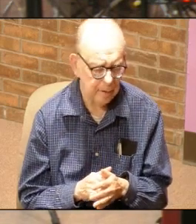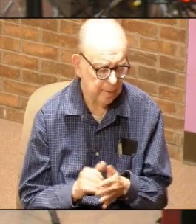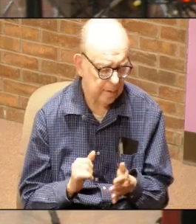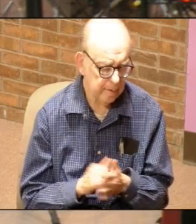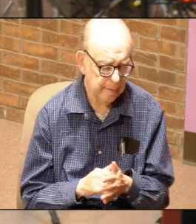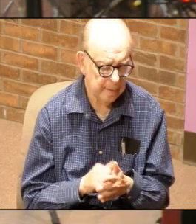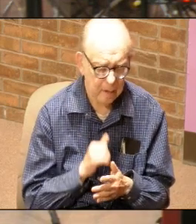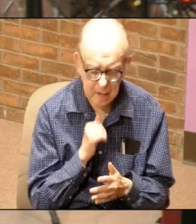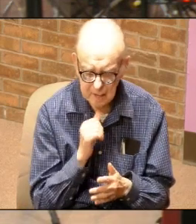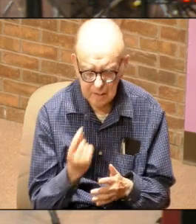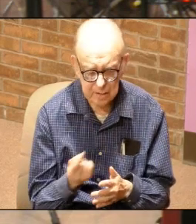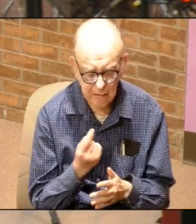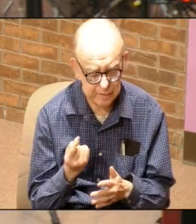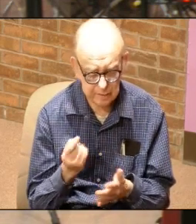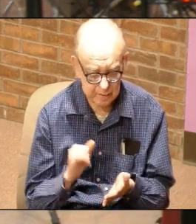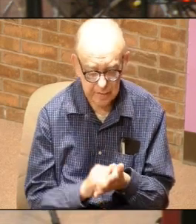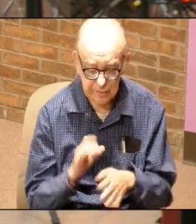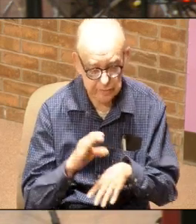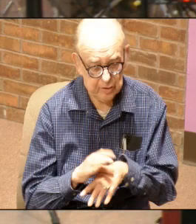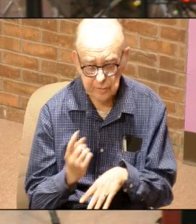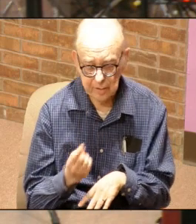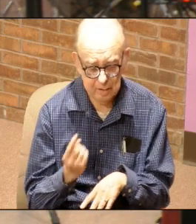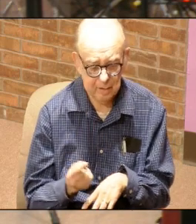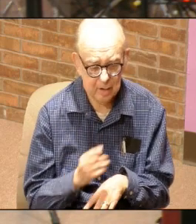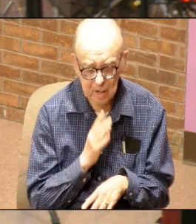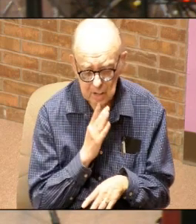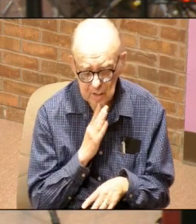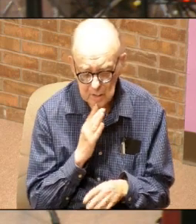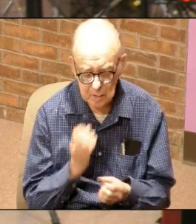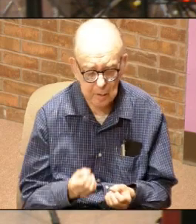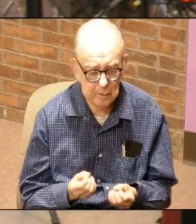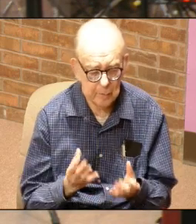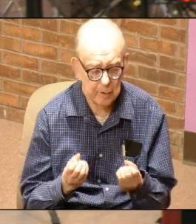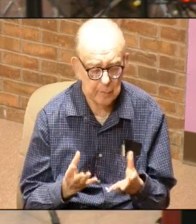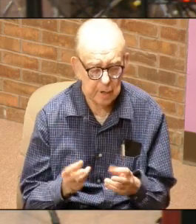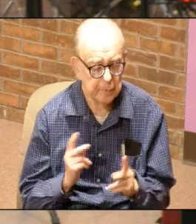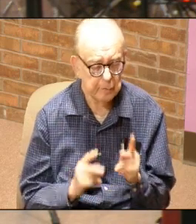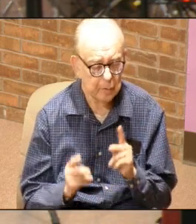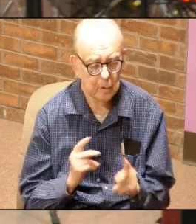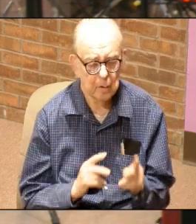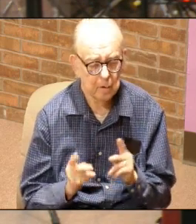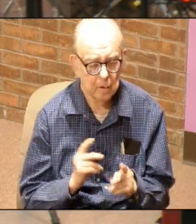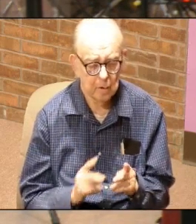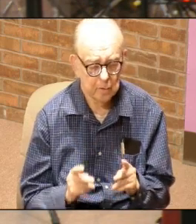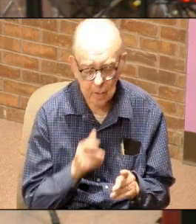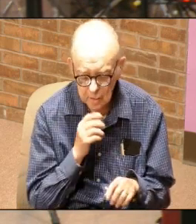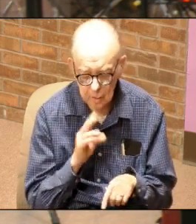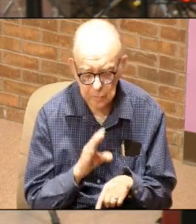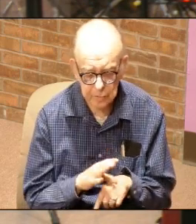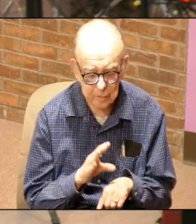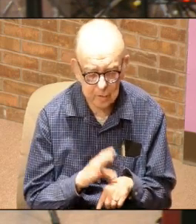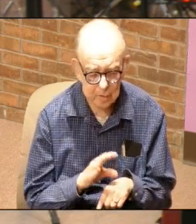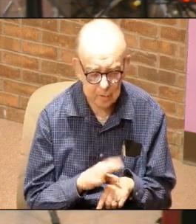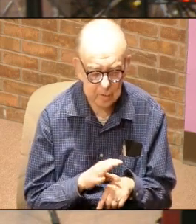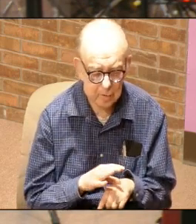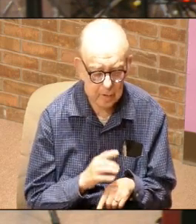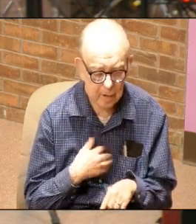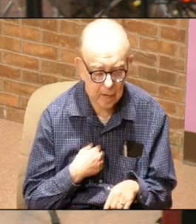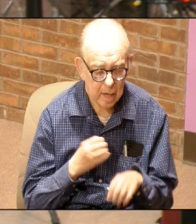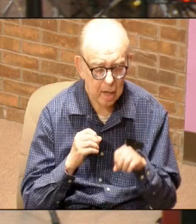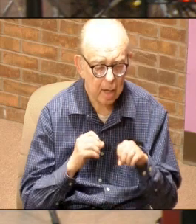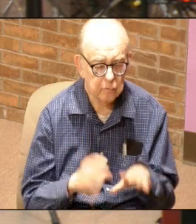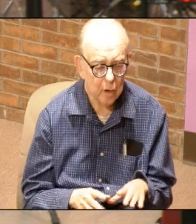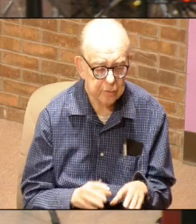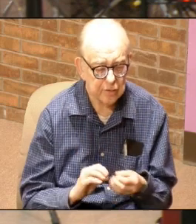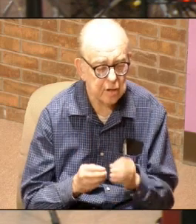This isn't just this church. I've talked to multitudes of people whose churches have lost